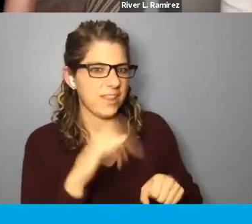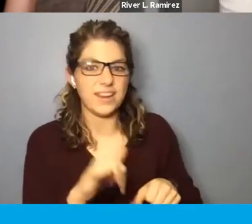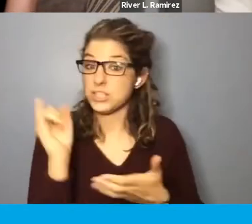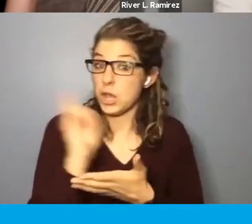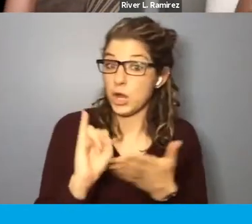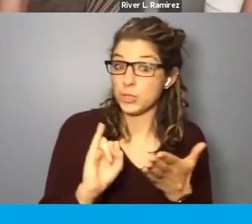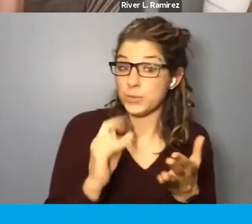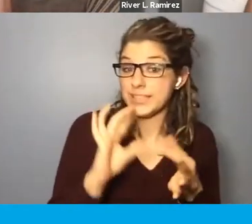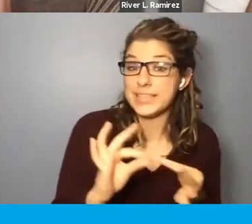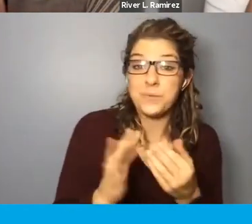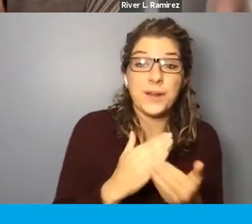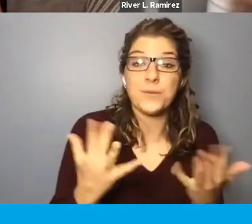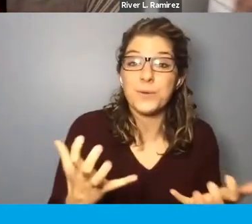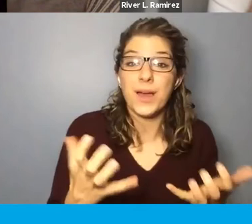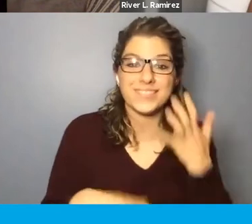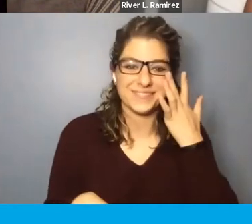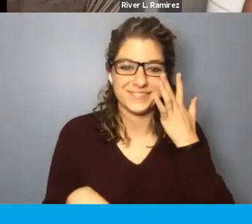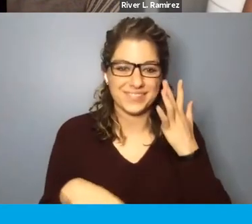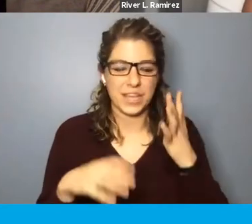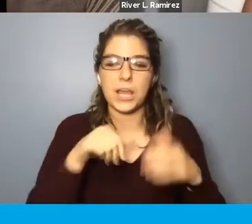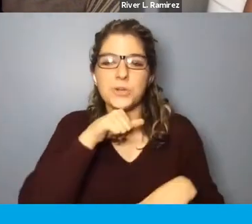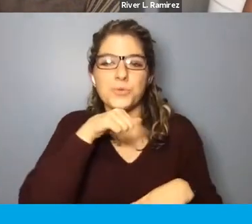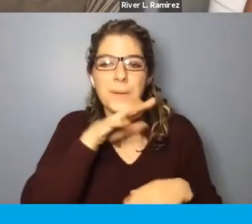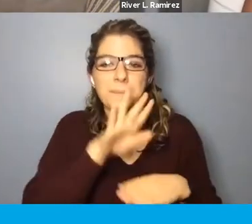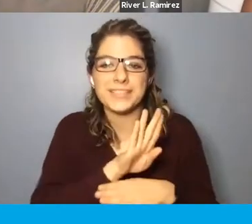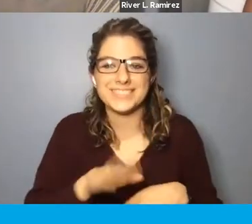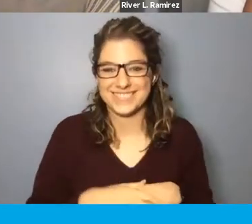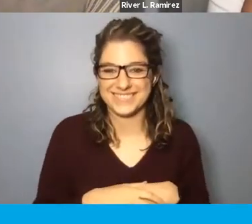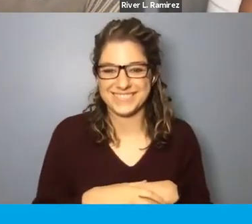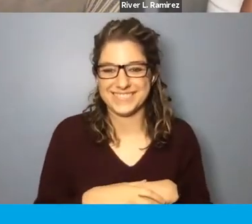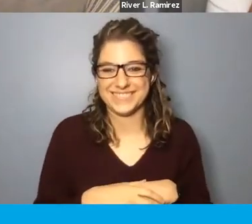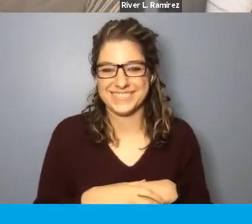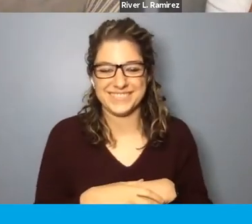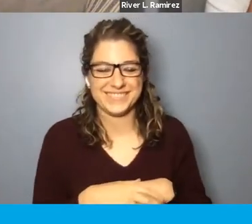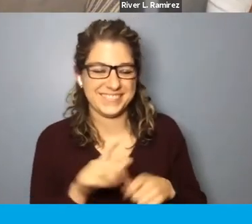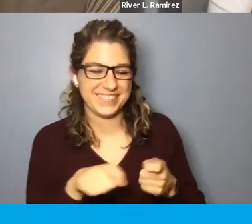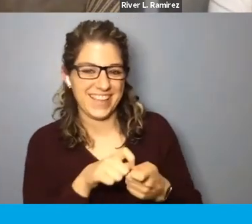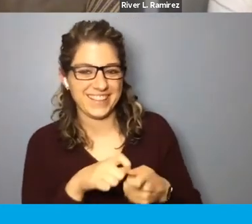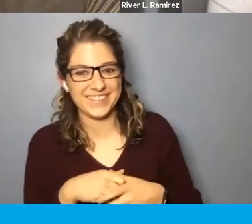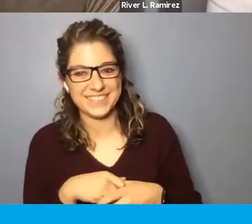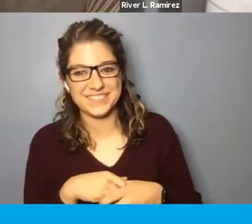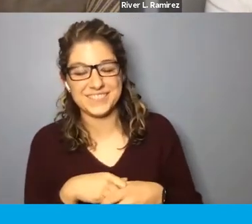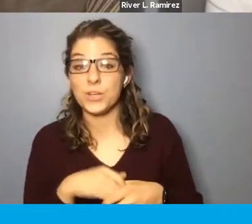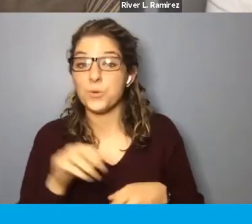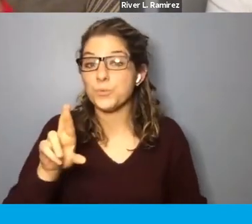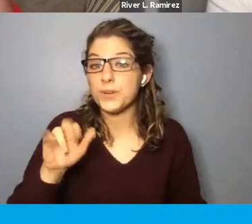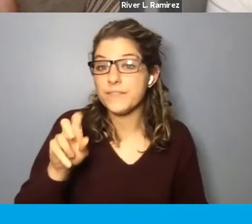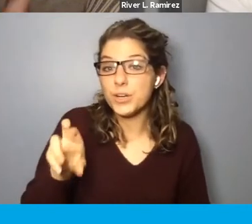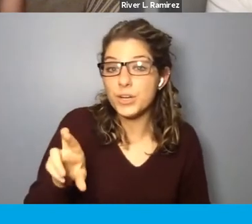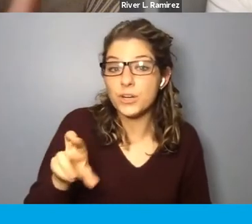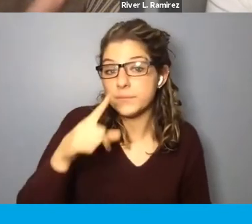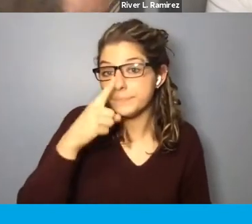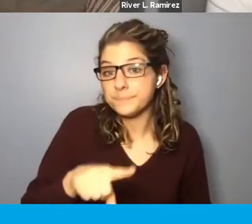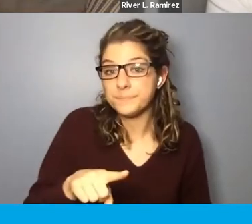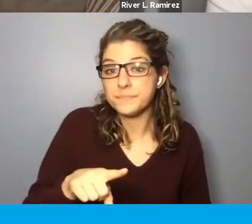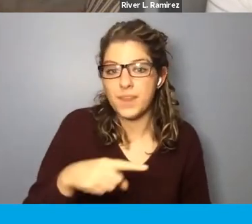want. Right? It's like a Listen. corrupt industry. Exactly. So, River, will you just like